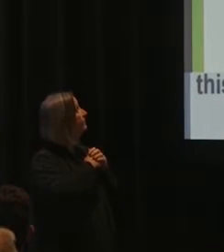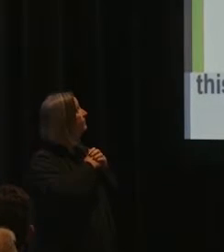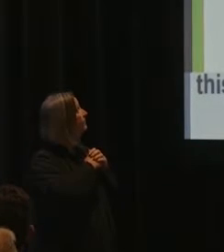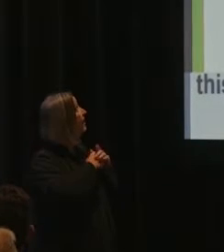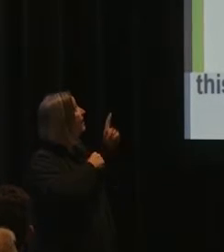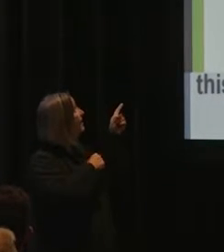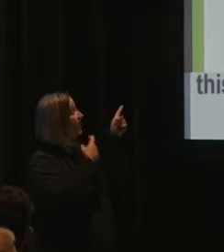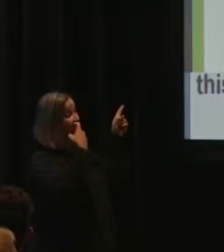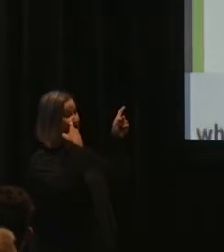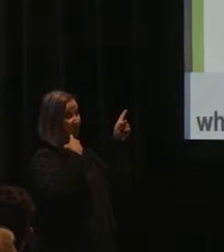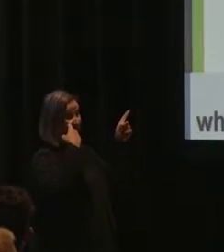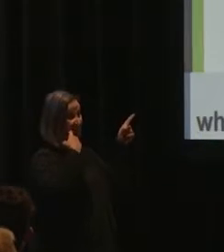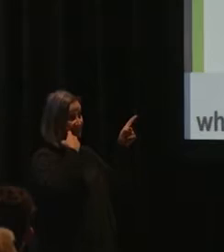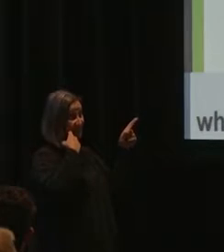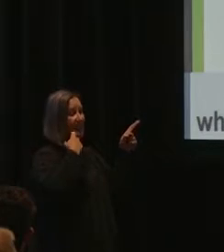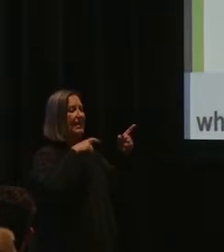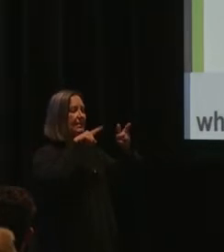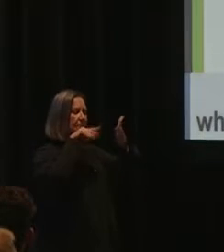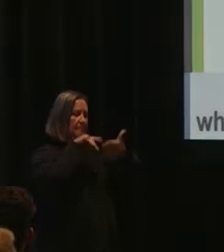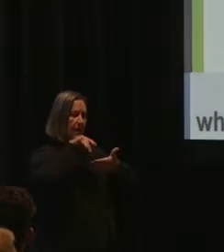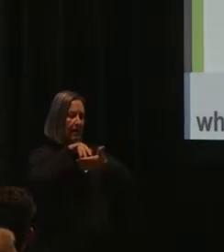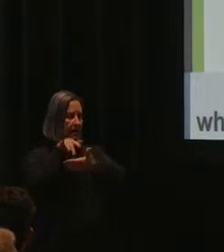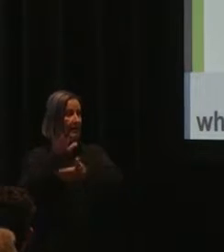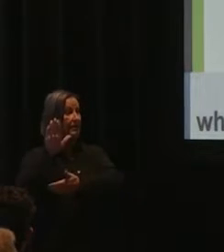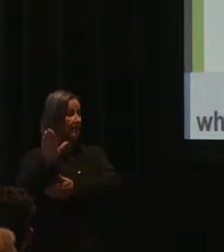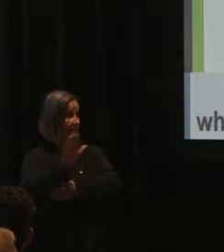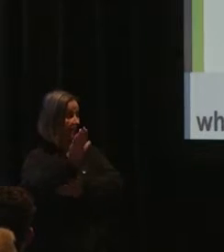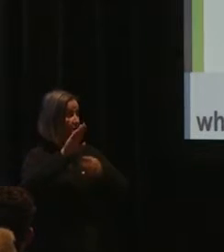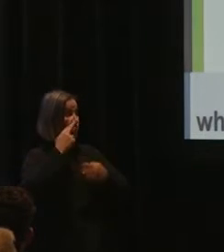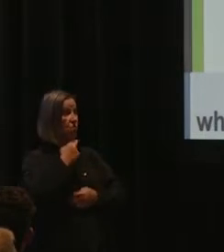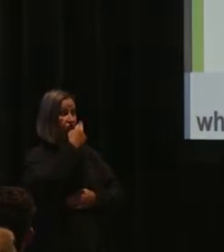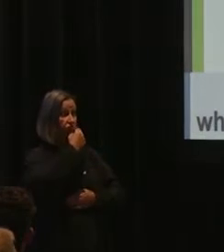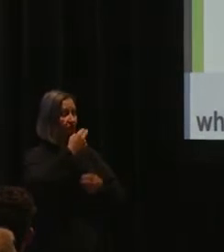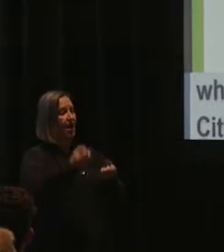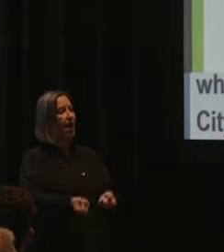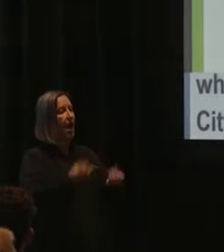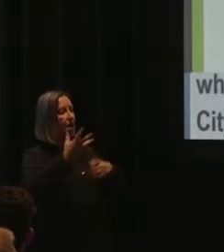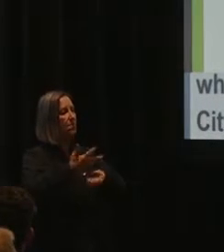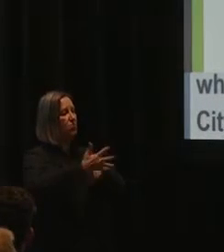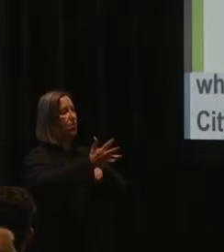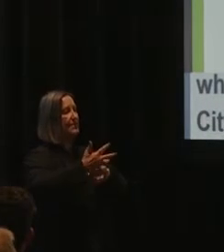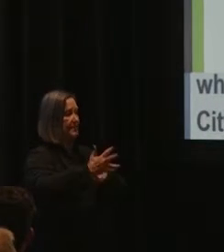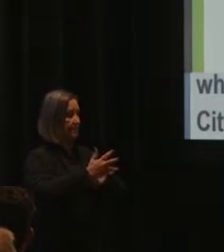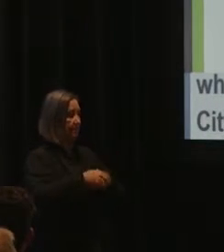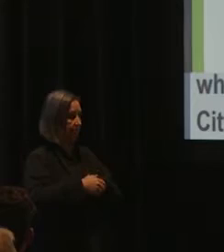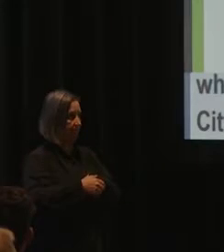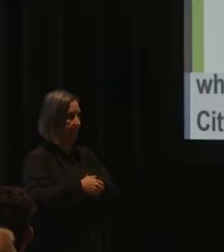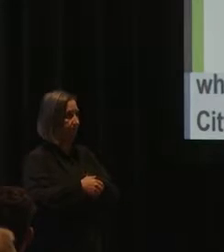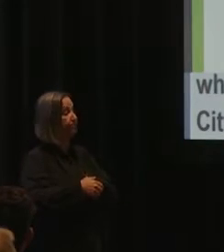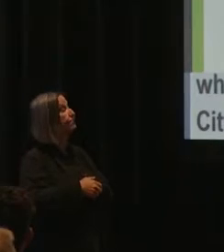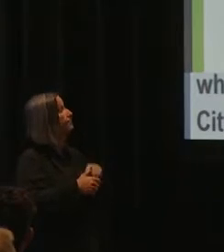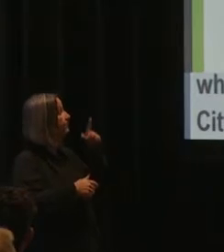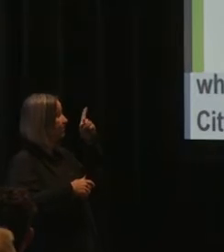who recently conducted a waste audit through the city of San Antonio. And in a section of our restaurant, we